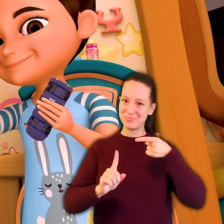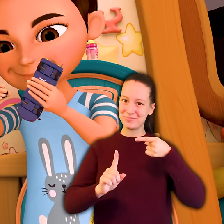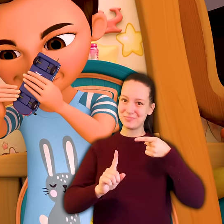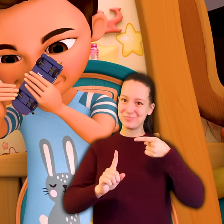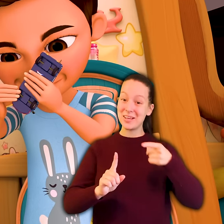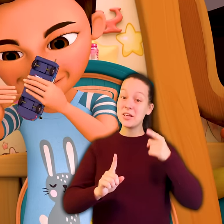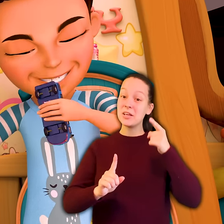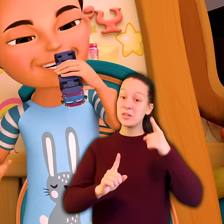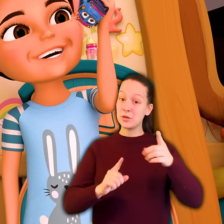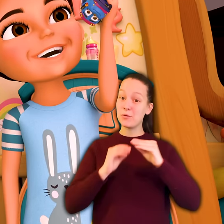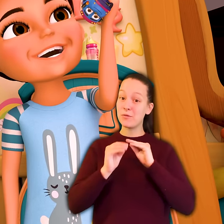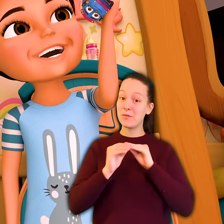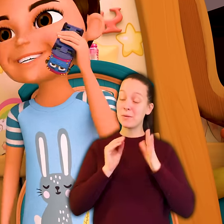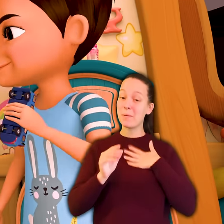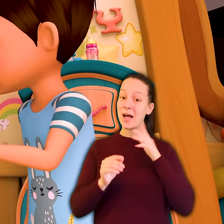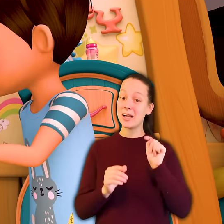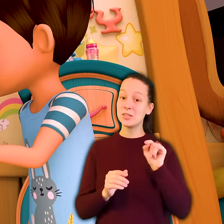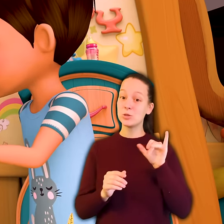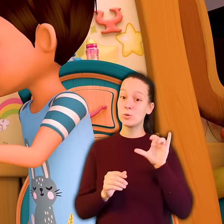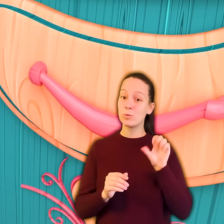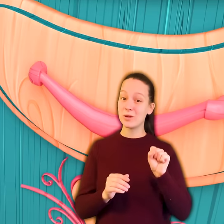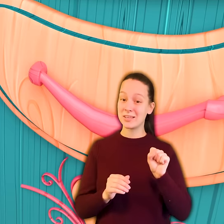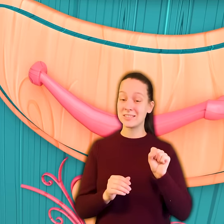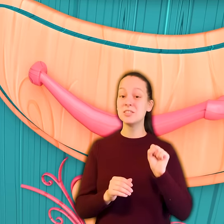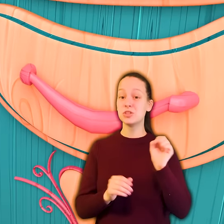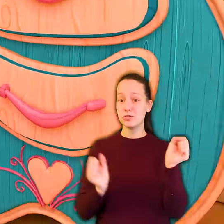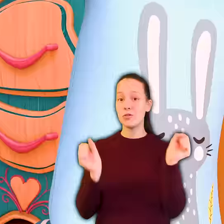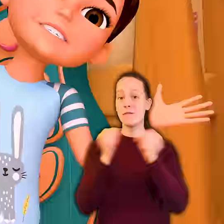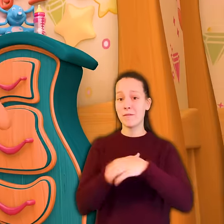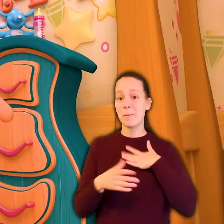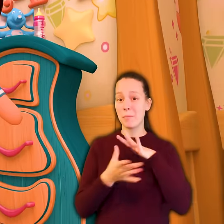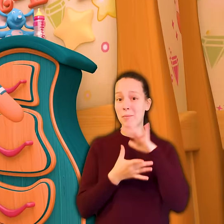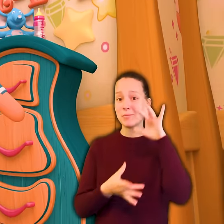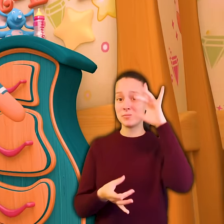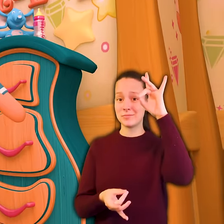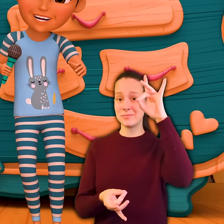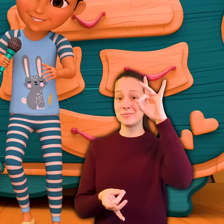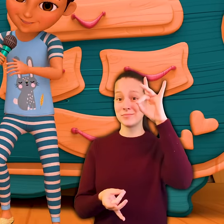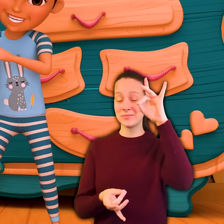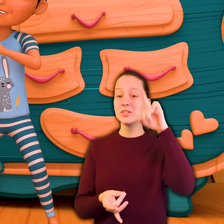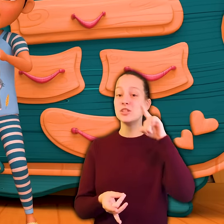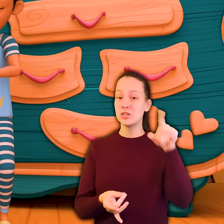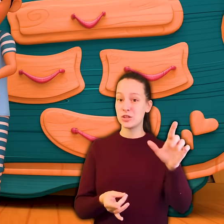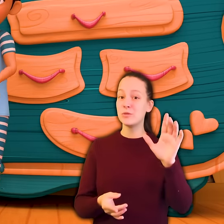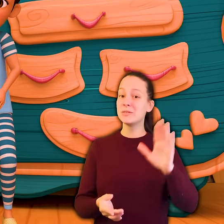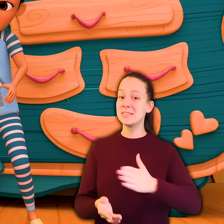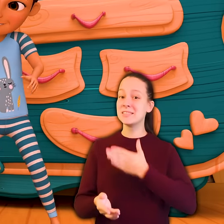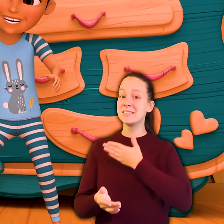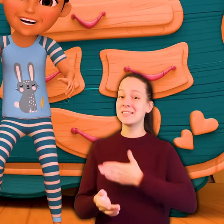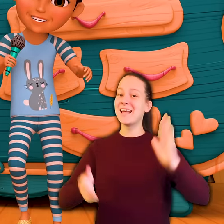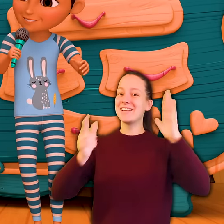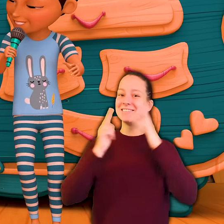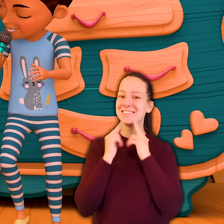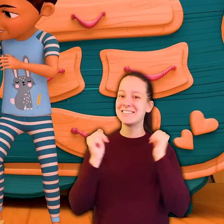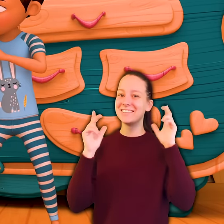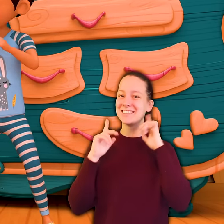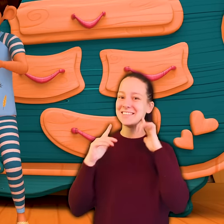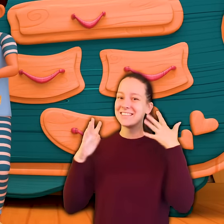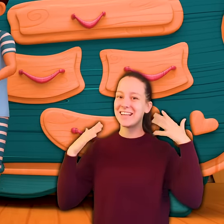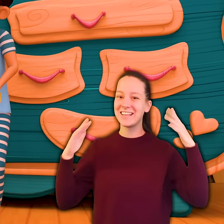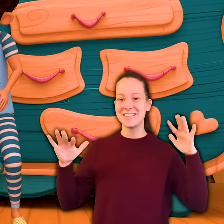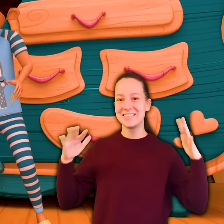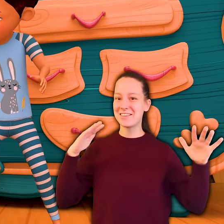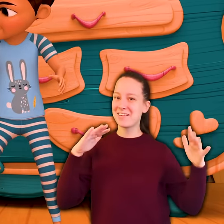goal repairing my toys fighting off my ghosts and singing out with me